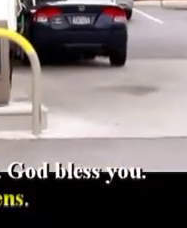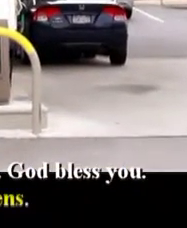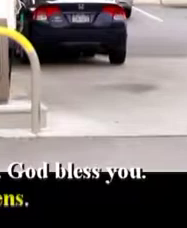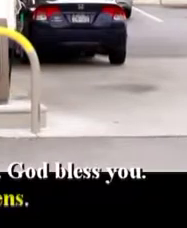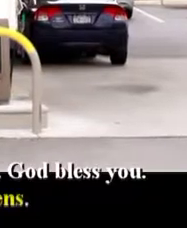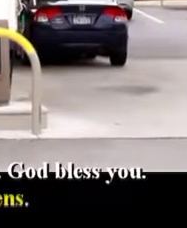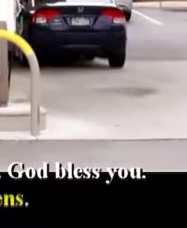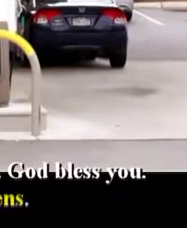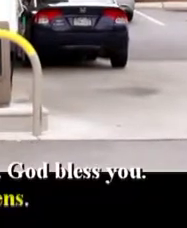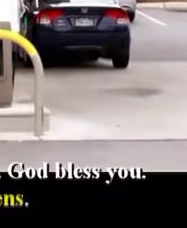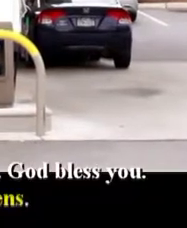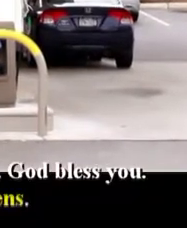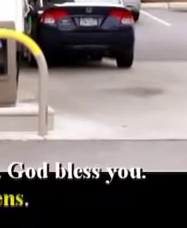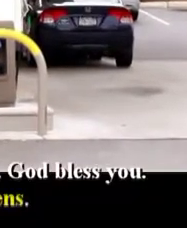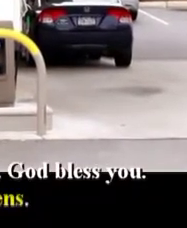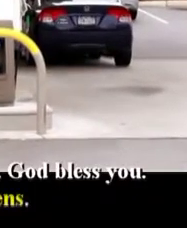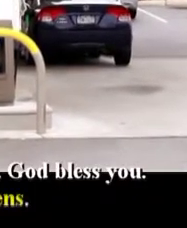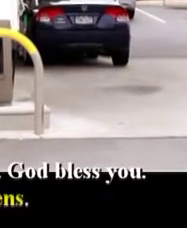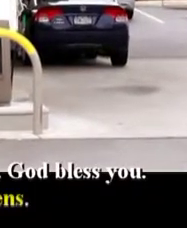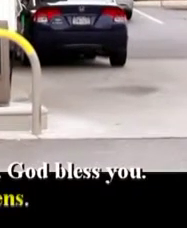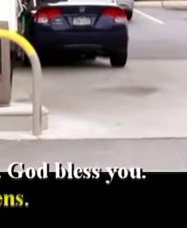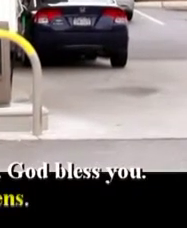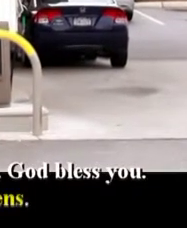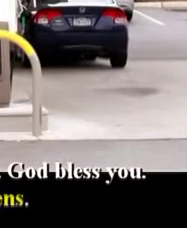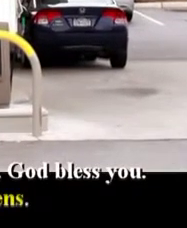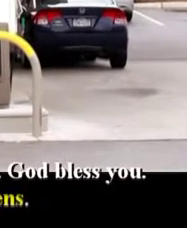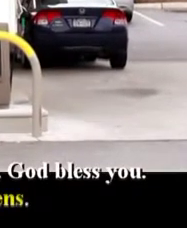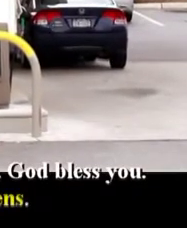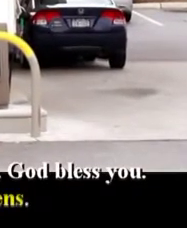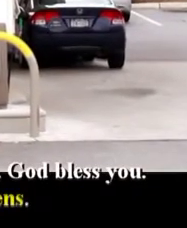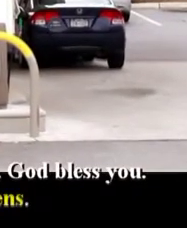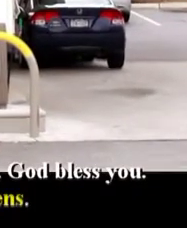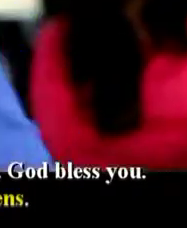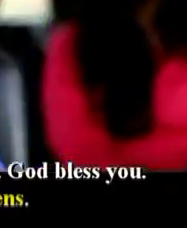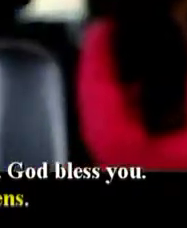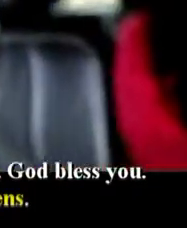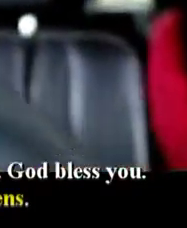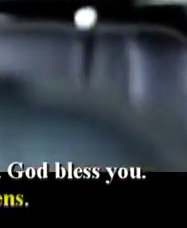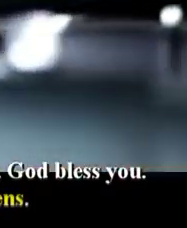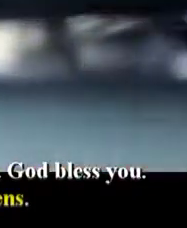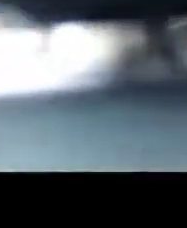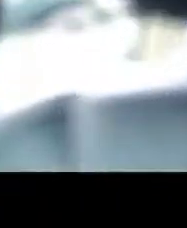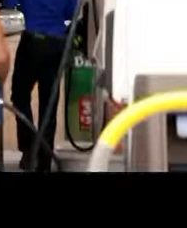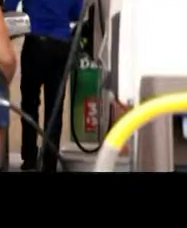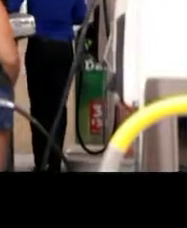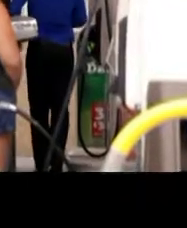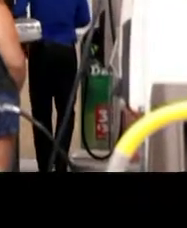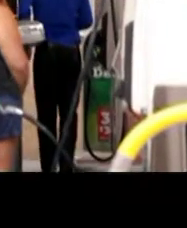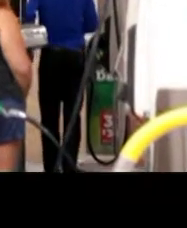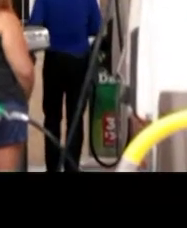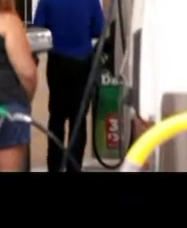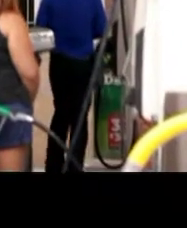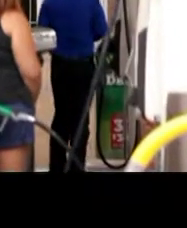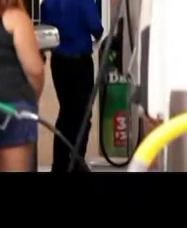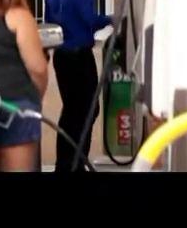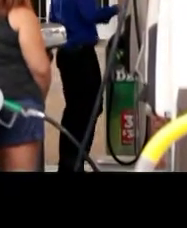okay? Okay. All right, here we go. God bless you. I'm praying for you, okay? Let's see what happens.